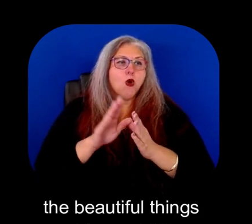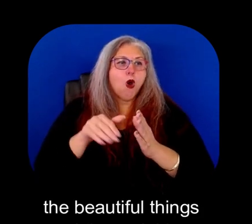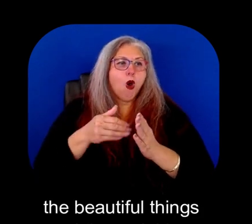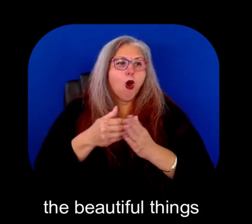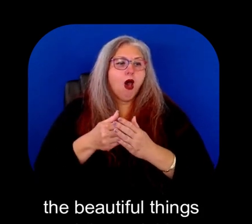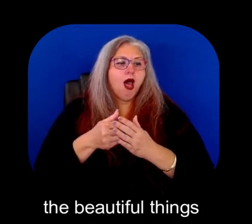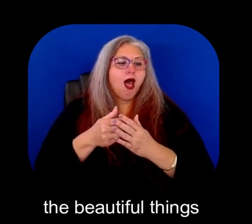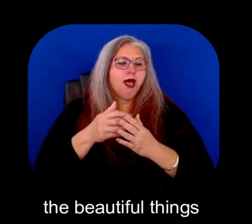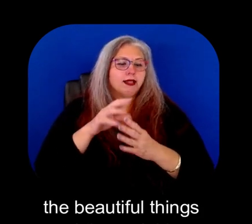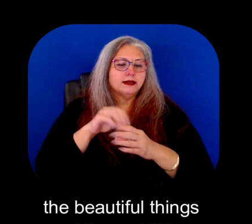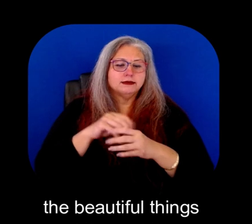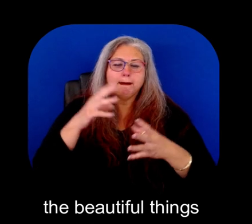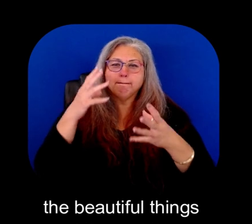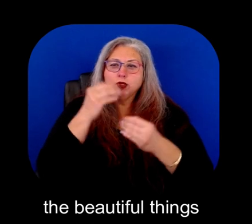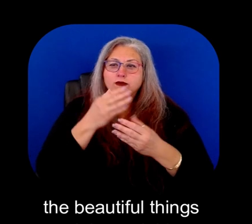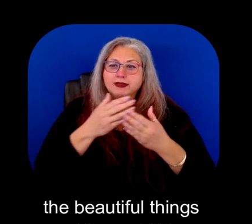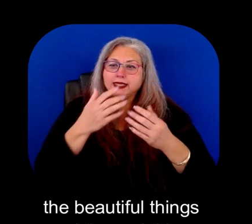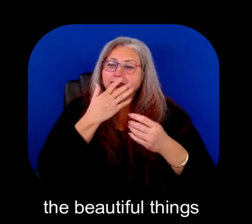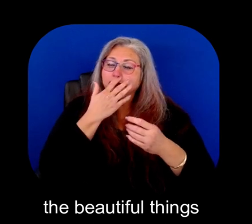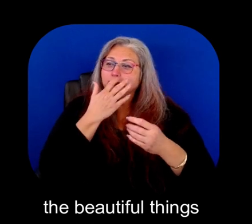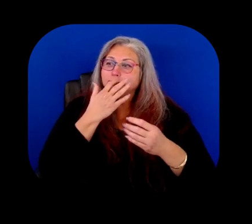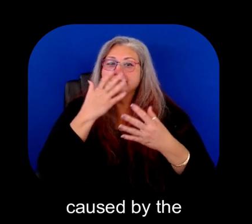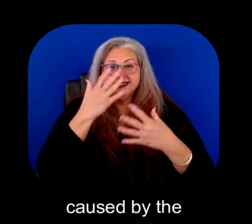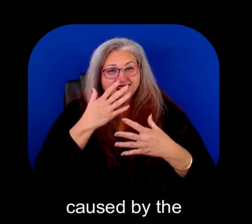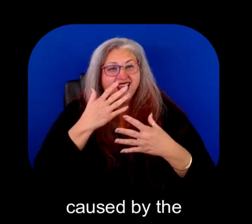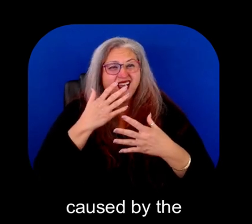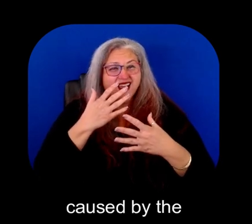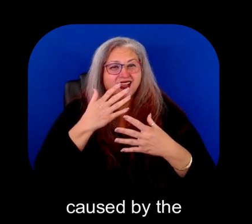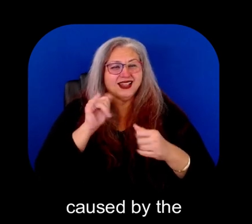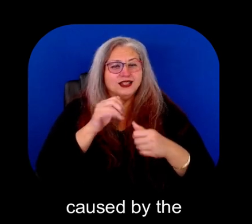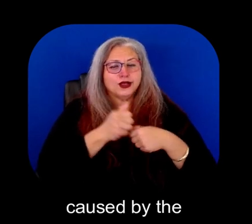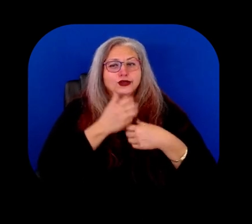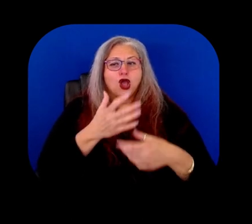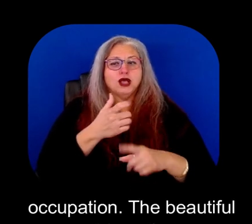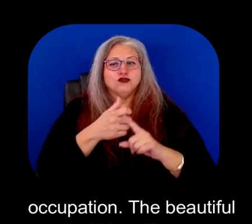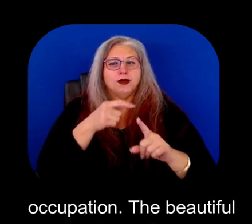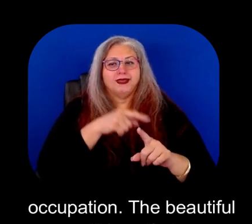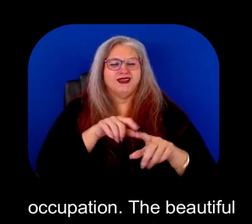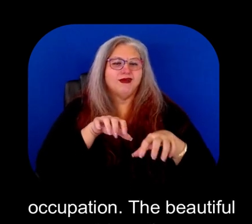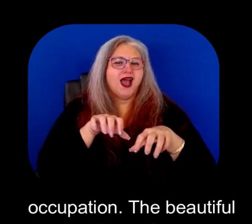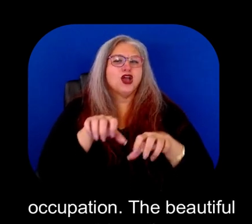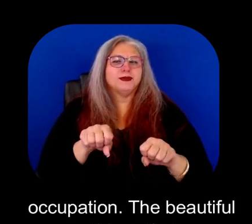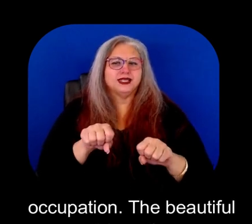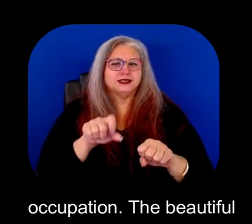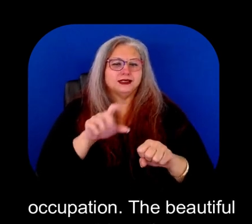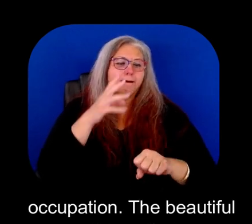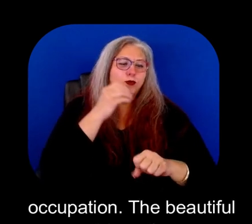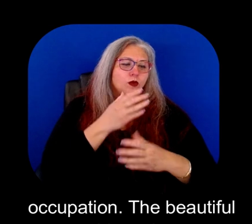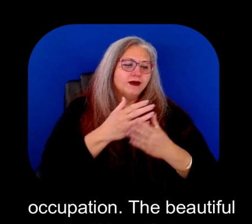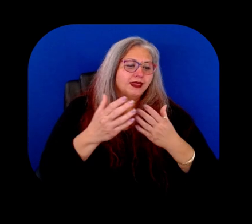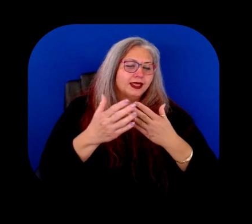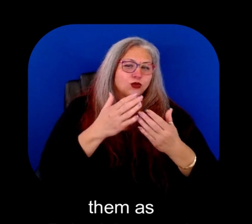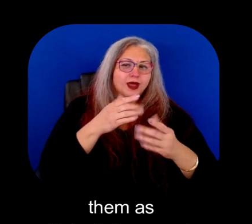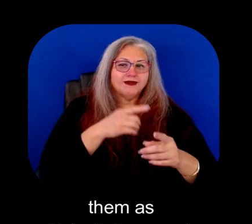the beautiful things and the sad things caused by the occupation, the beautiful things